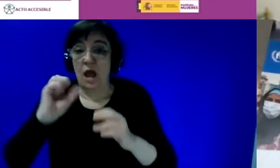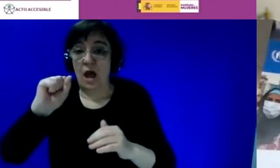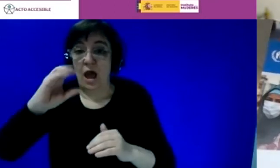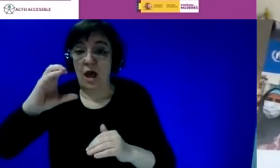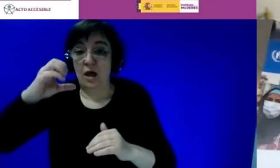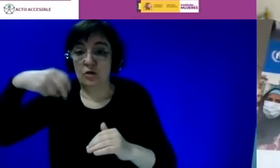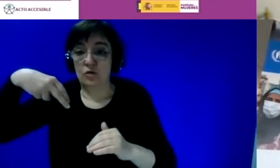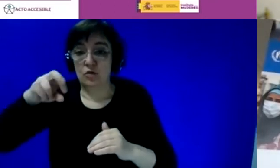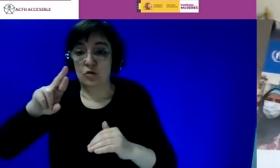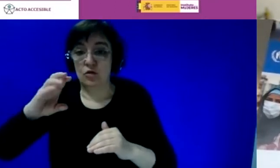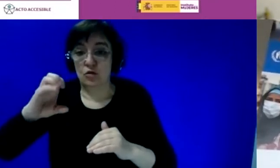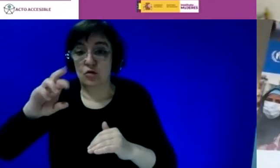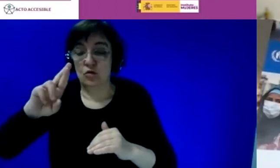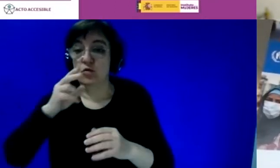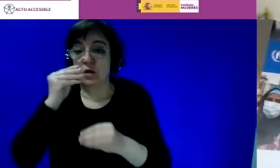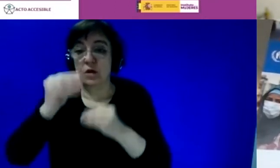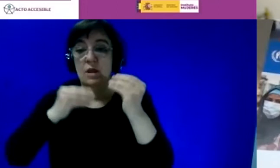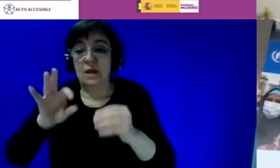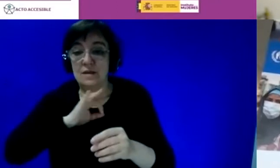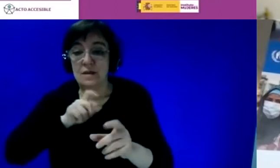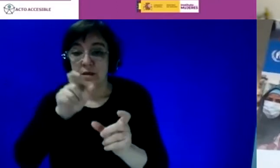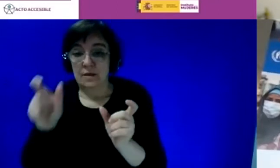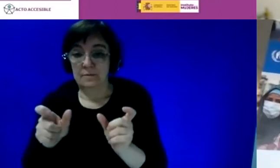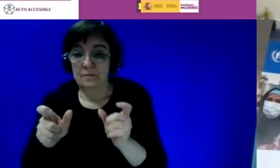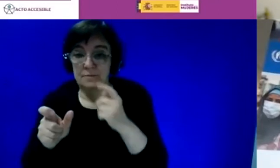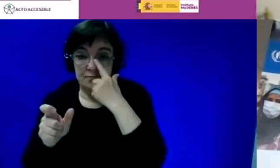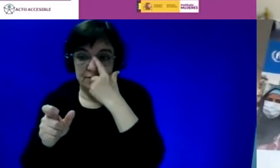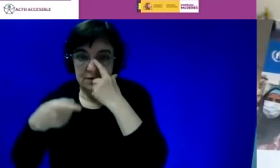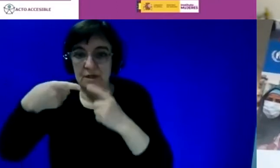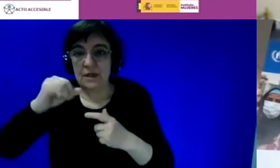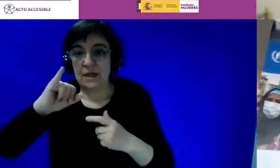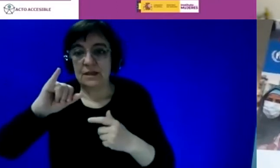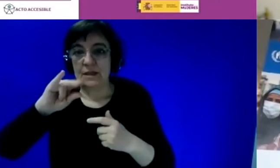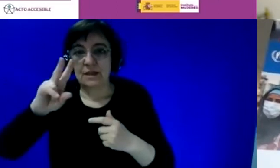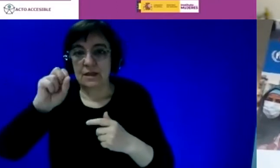Refugees, UNHCR. I would like to give the floor to Mrs.